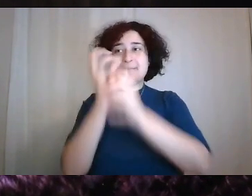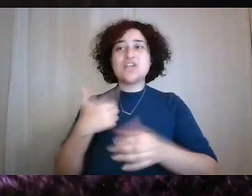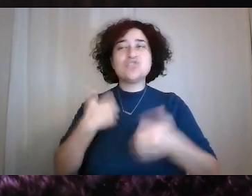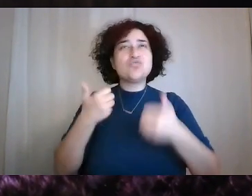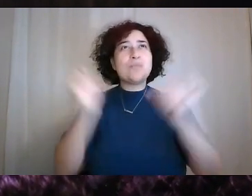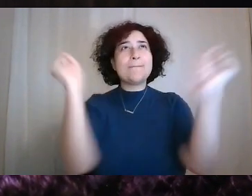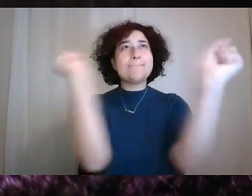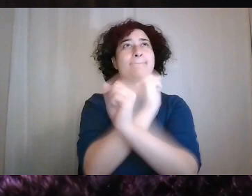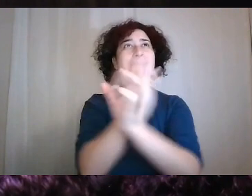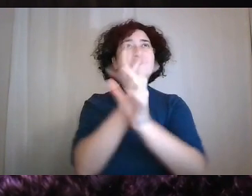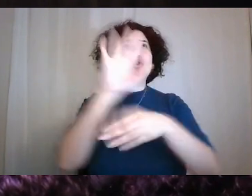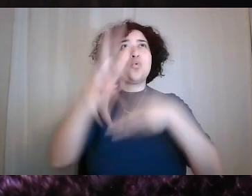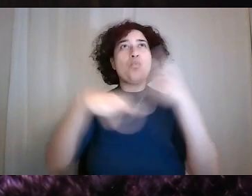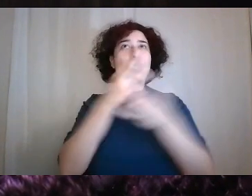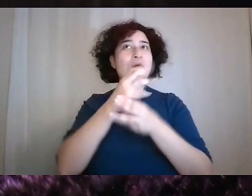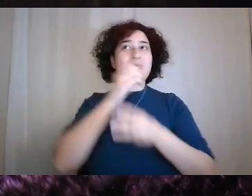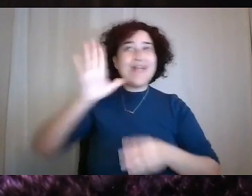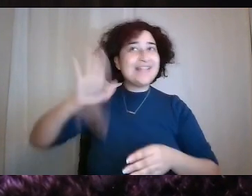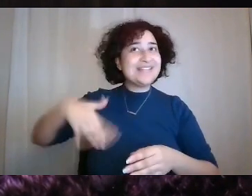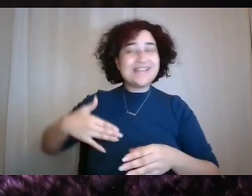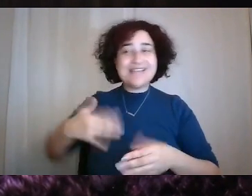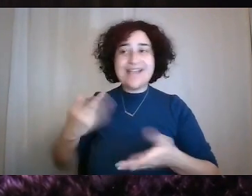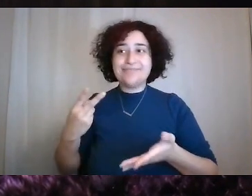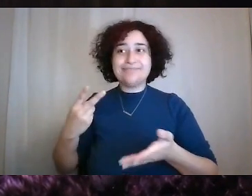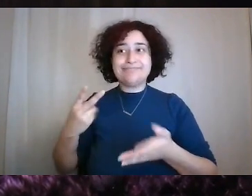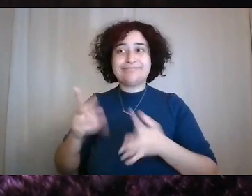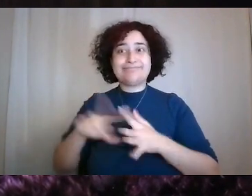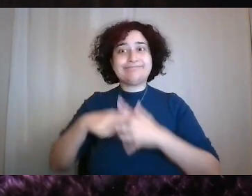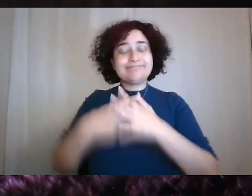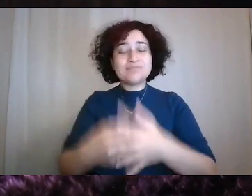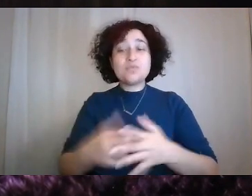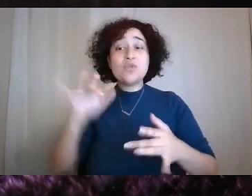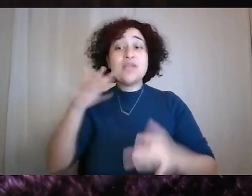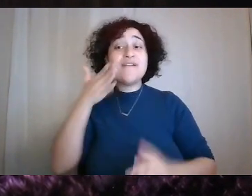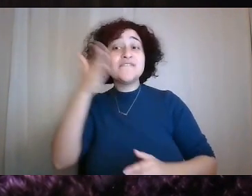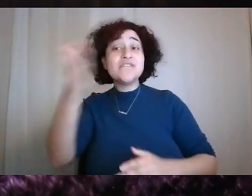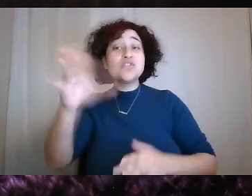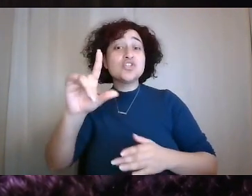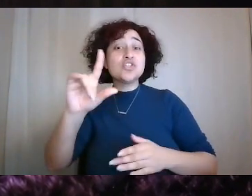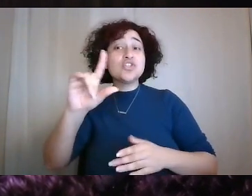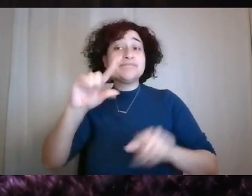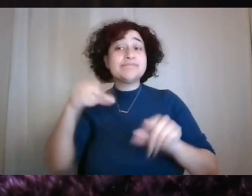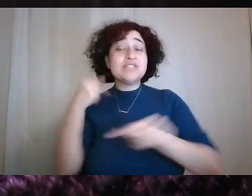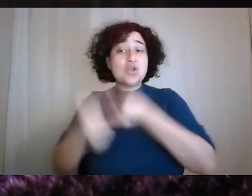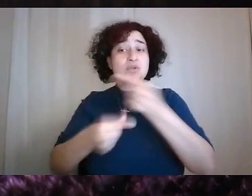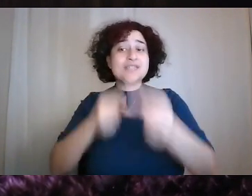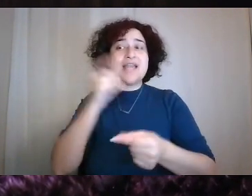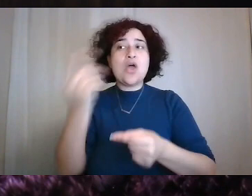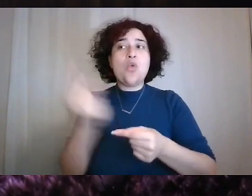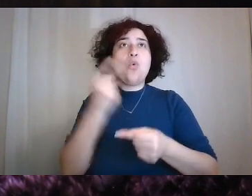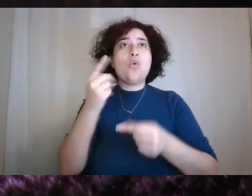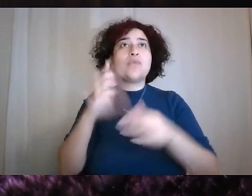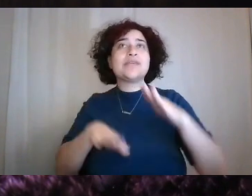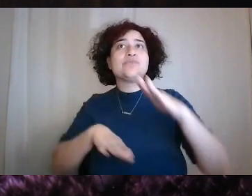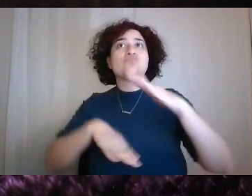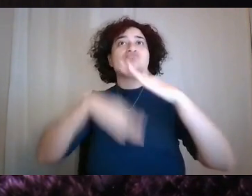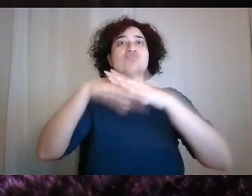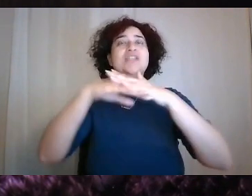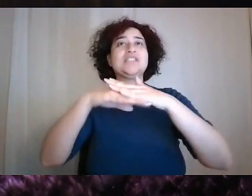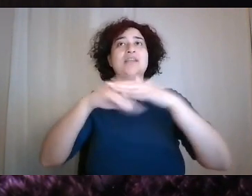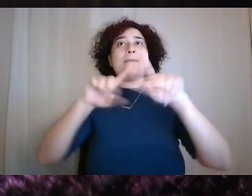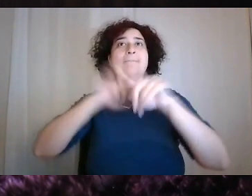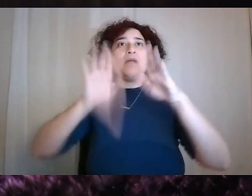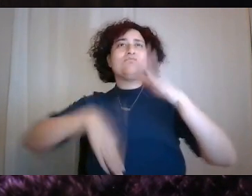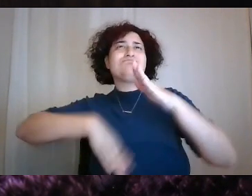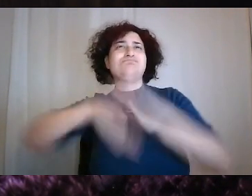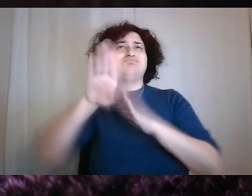exist, so that future generations could not only reach glass ceilings, but break them. And so that a Latina like me could one